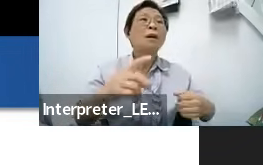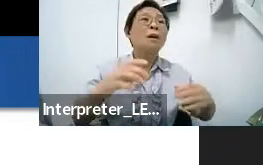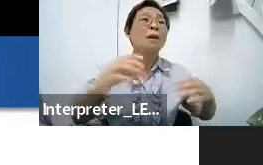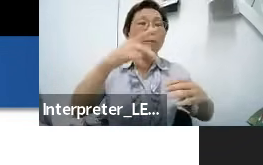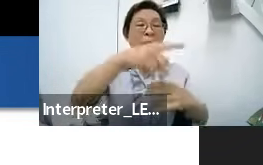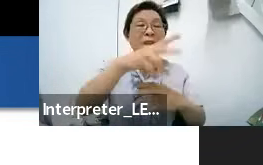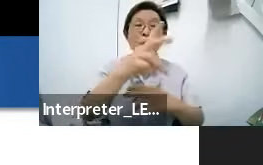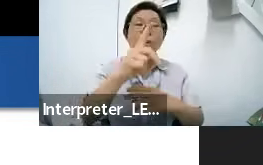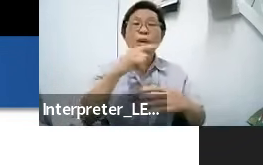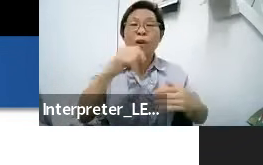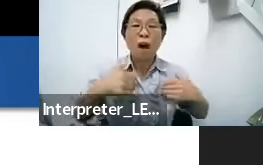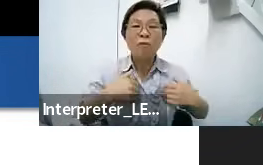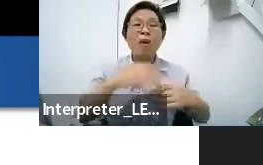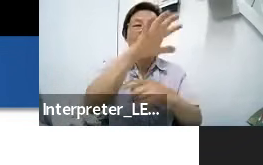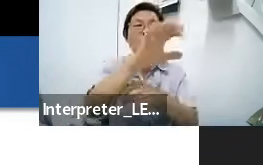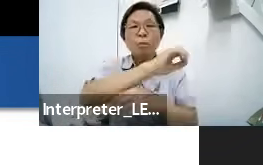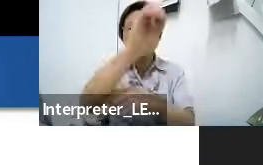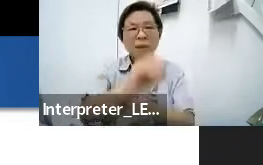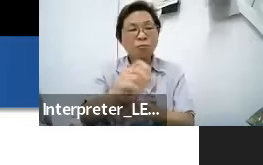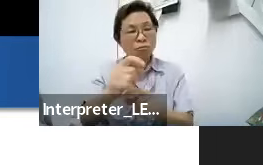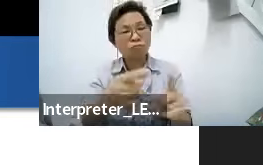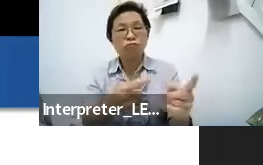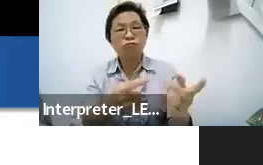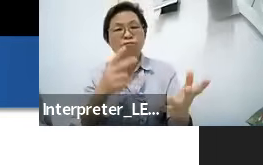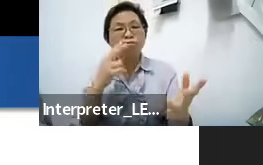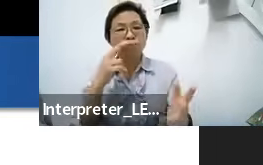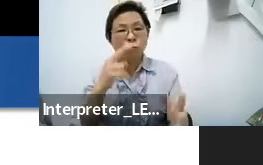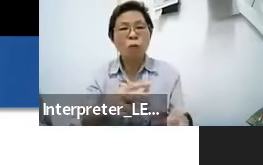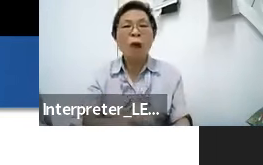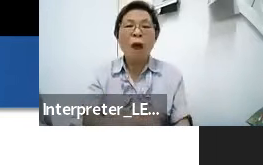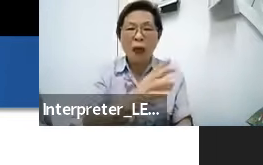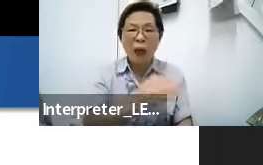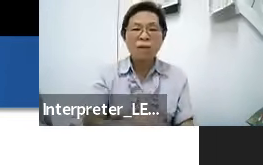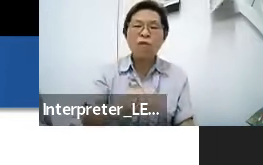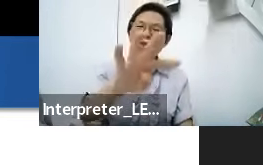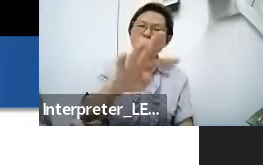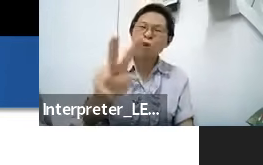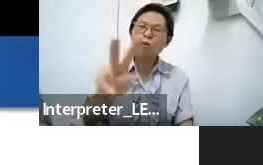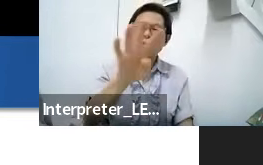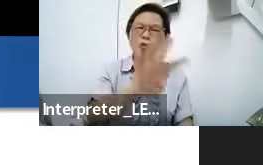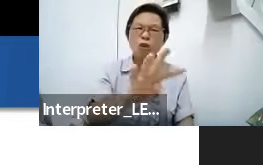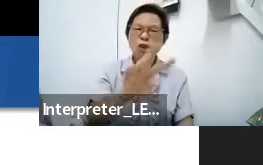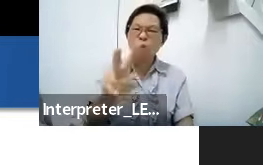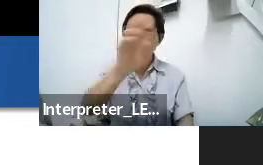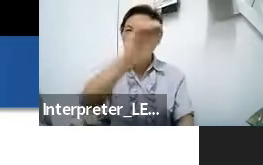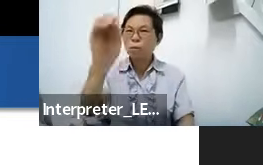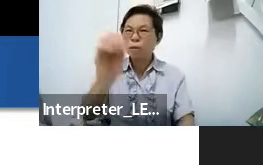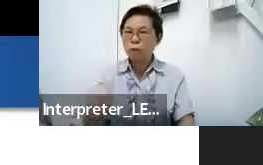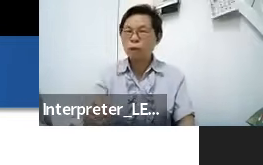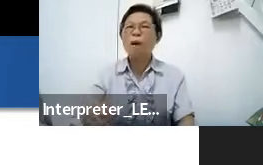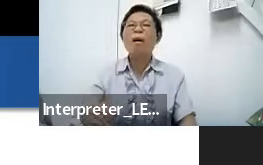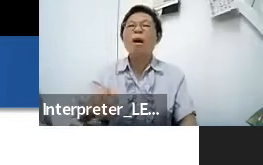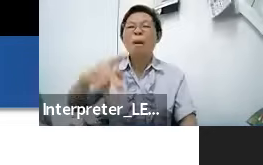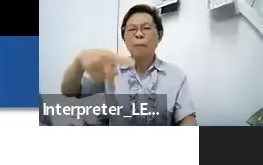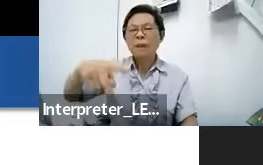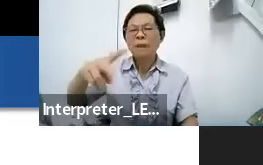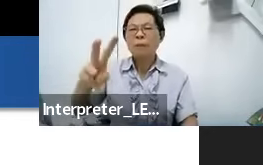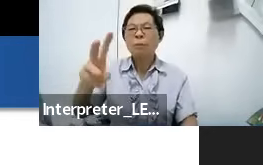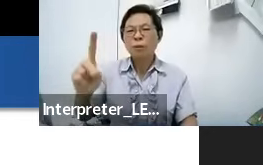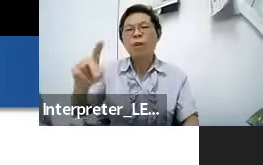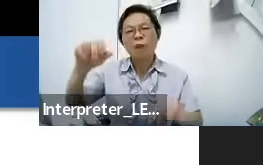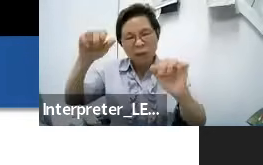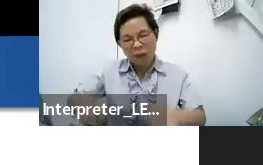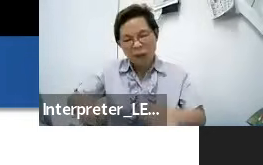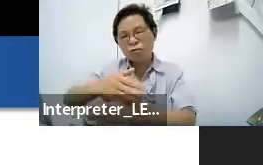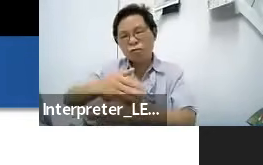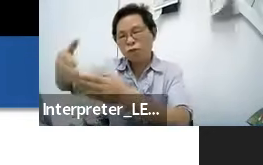completion rate observed. And while only 42% of girls with disabilities are able to